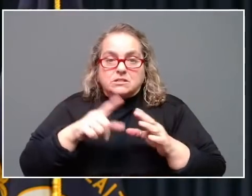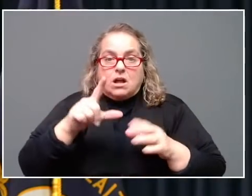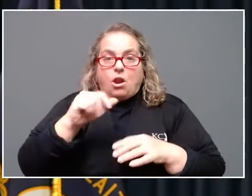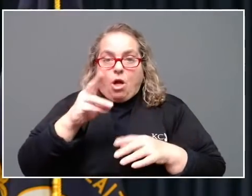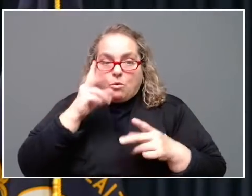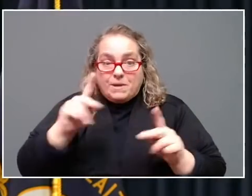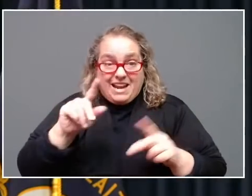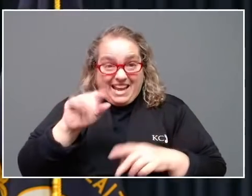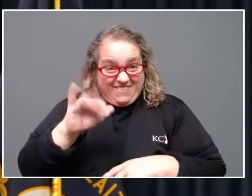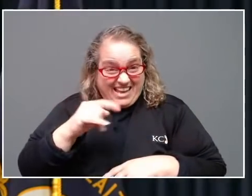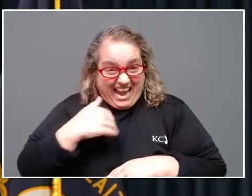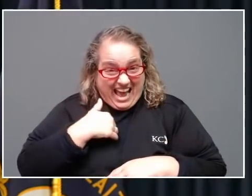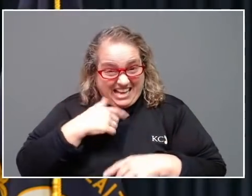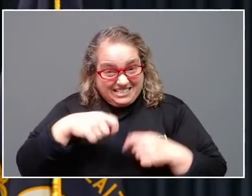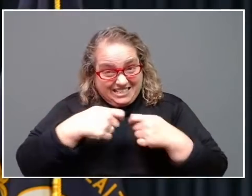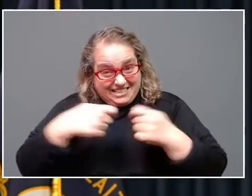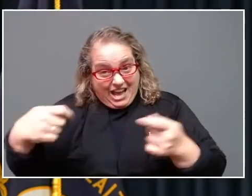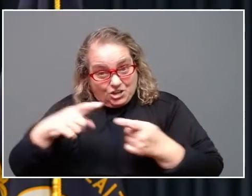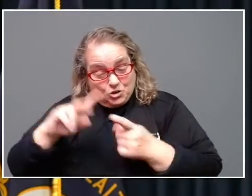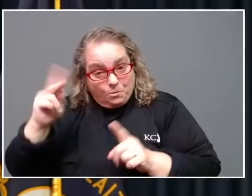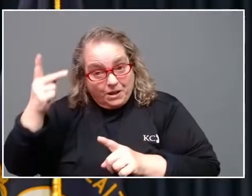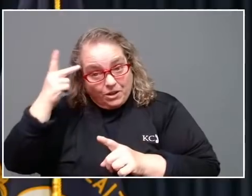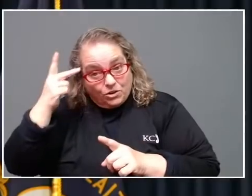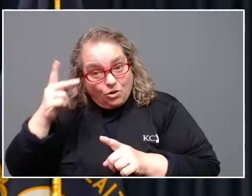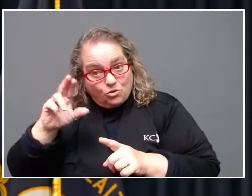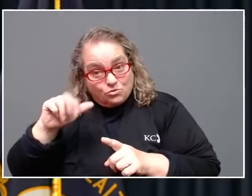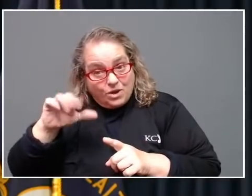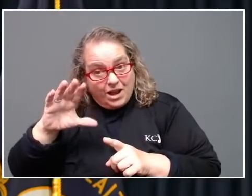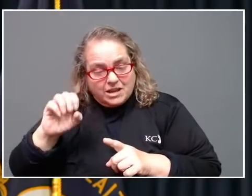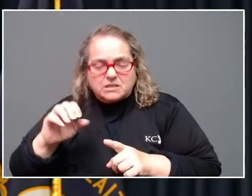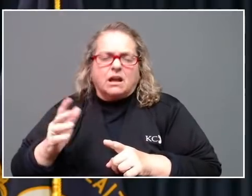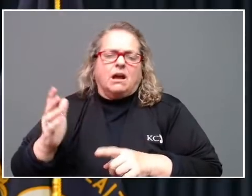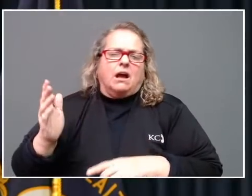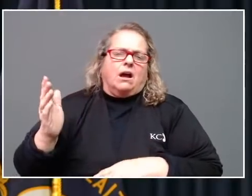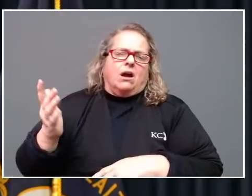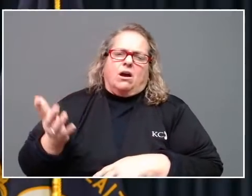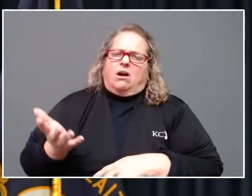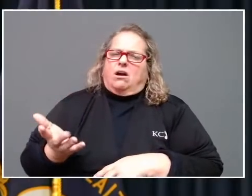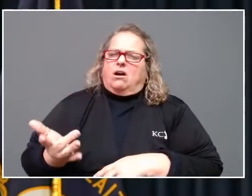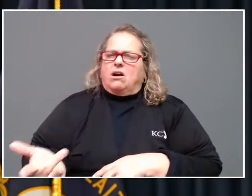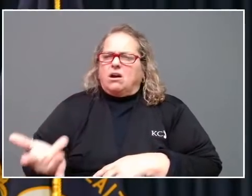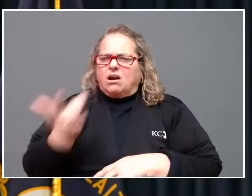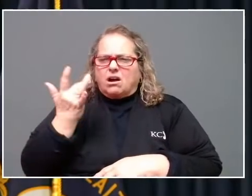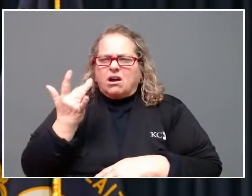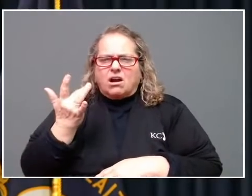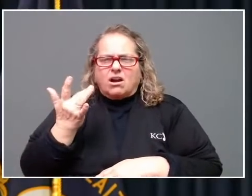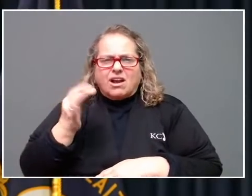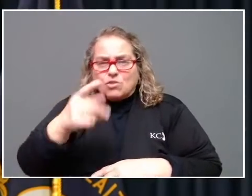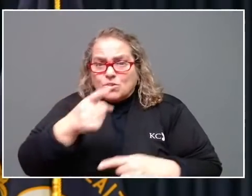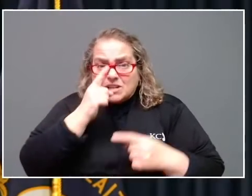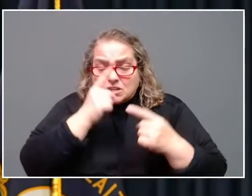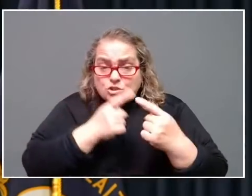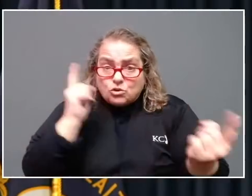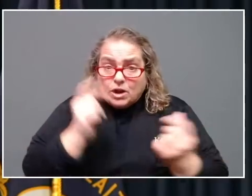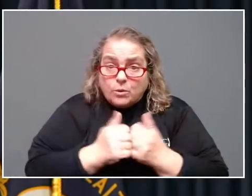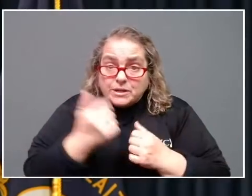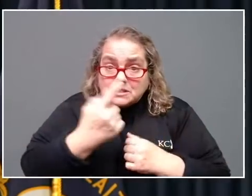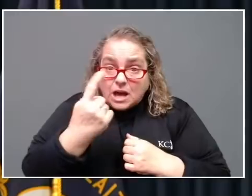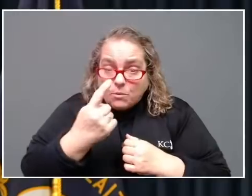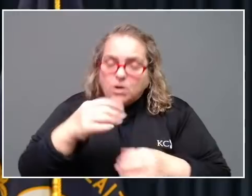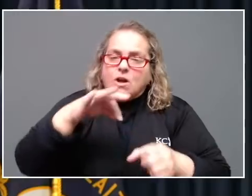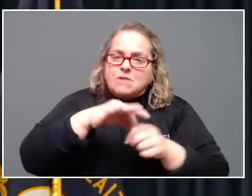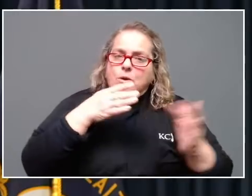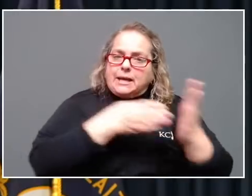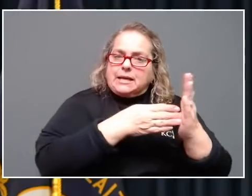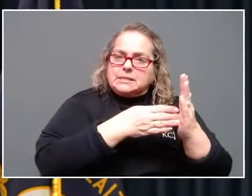by God, if you disagree with someone, you vote against them. This I mean, any level of violence for that reason, or